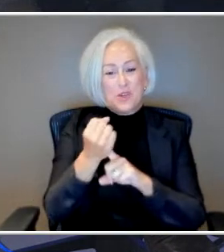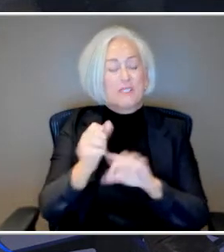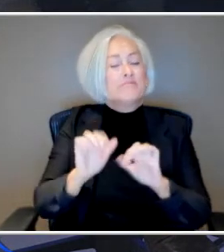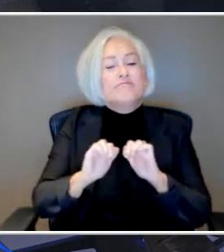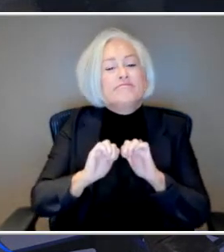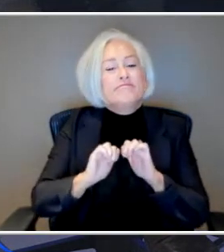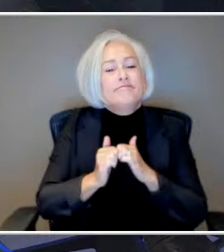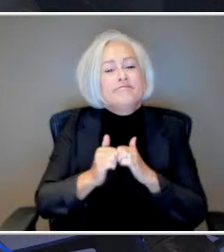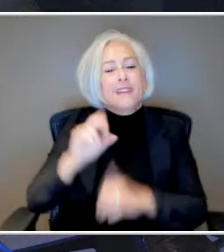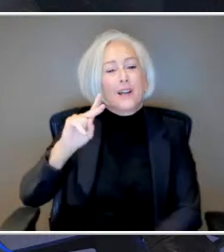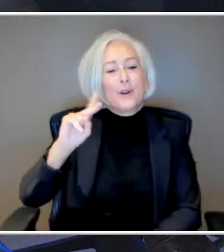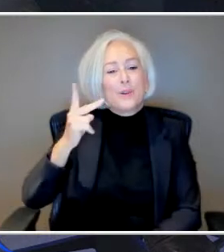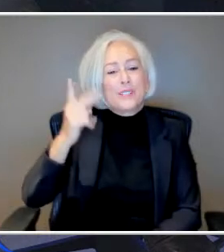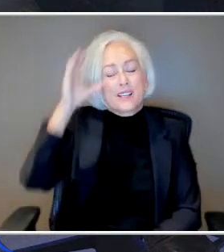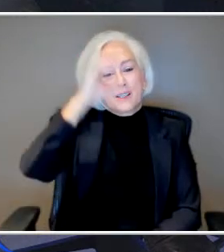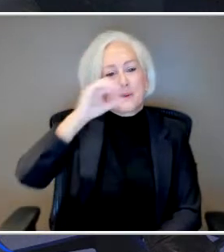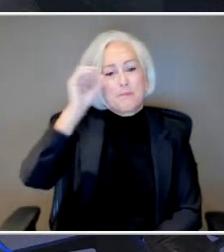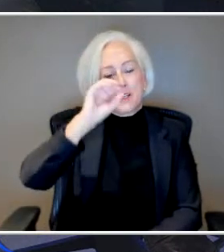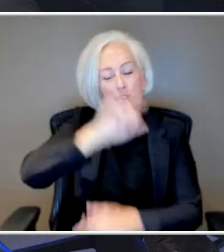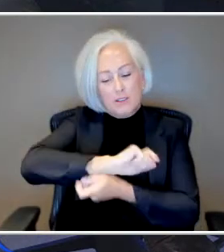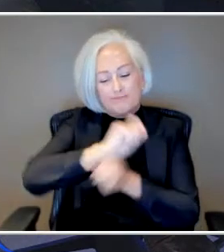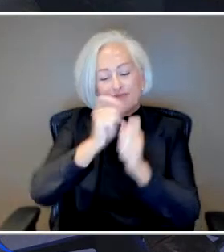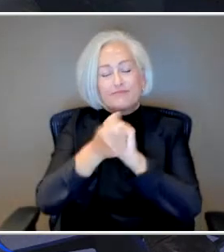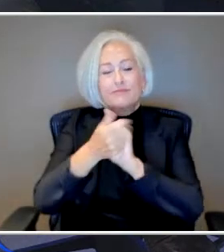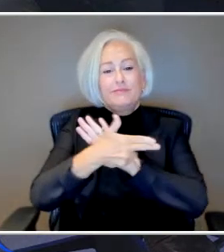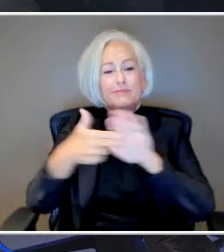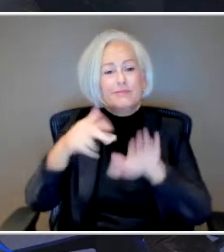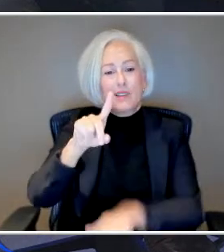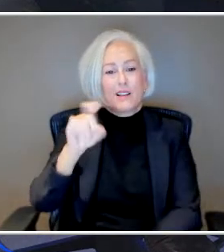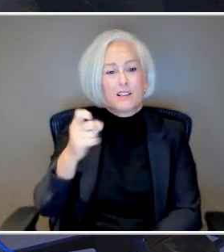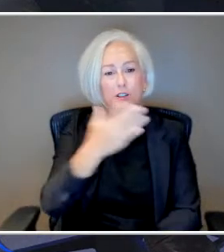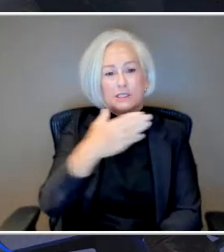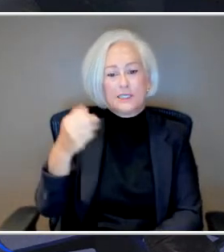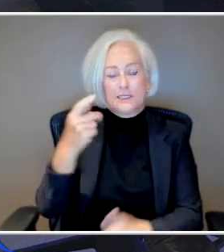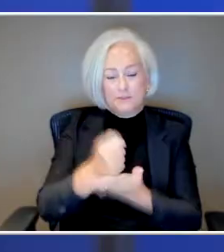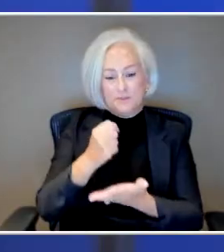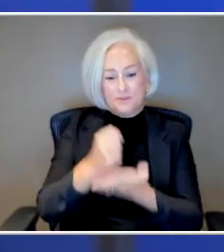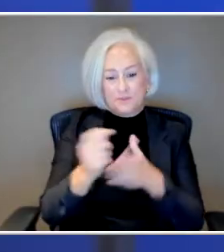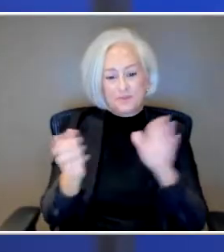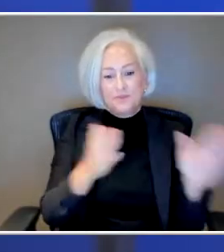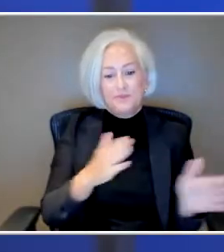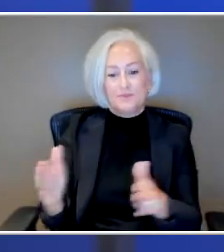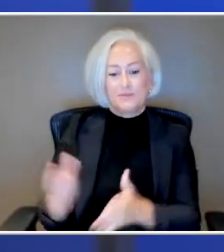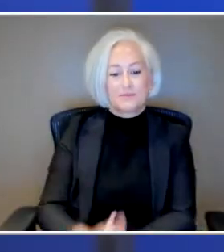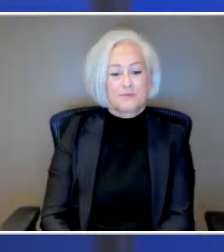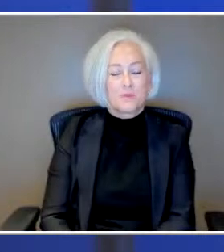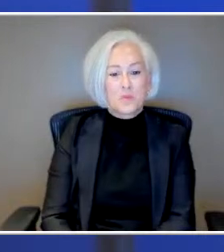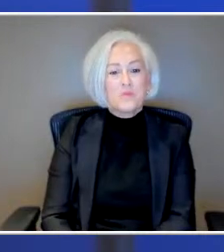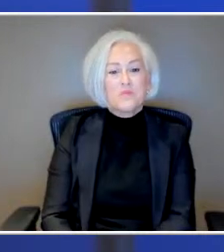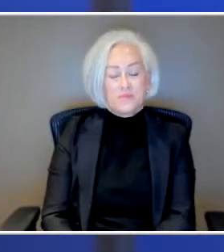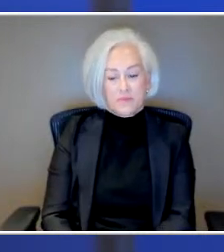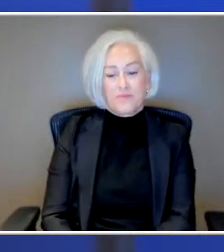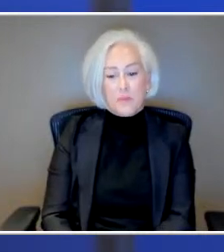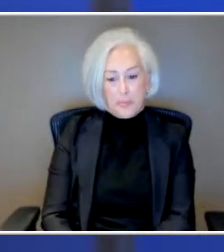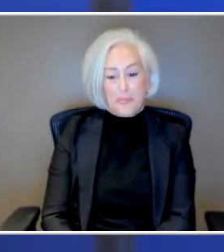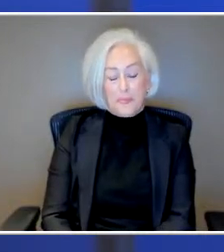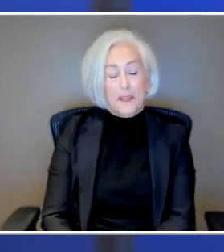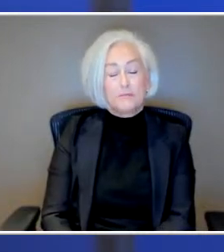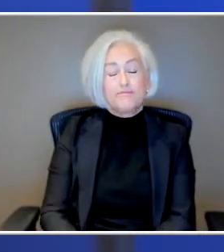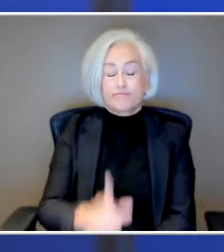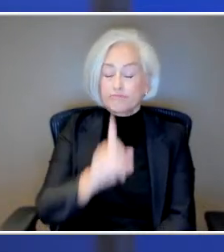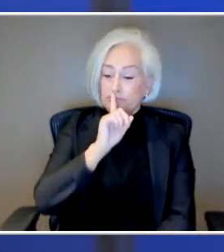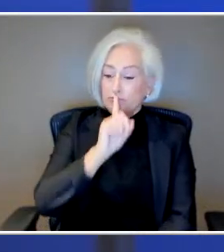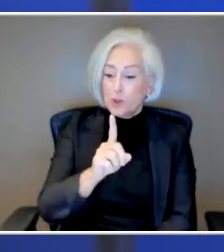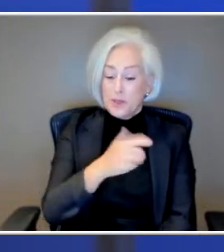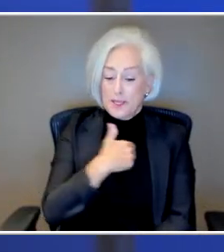a diagnosis and then a treatment plan? So speaking specifically about breast cancer, there was